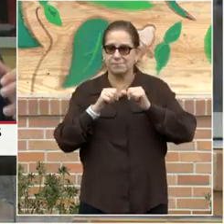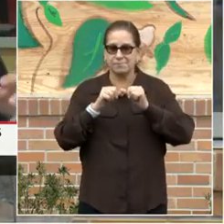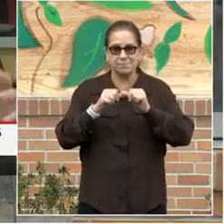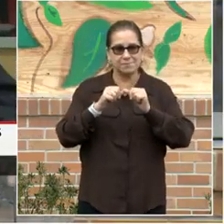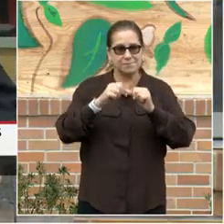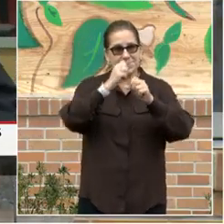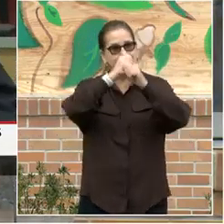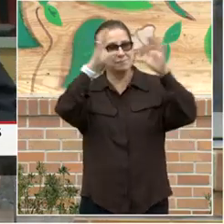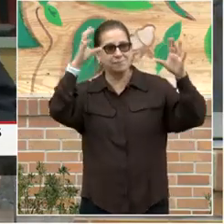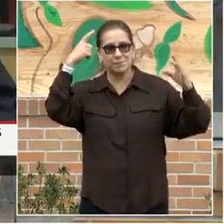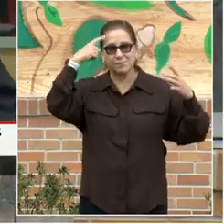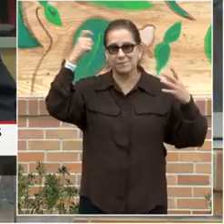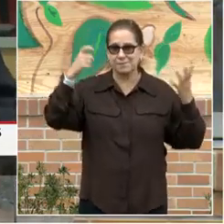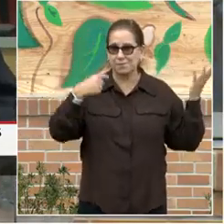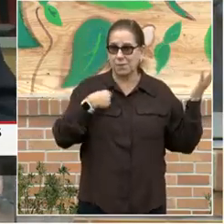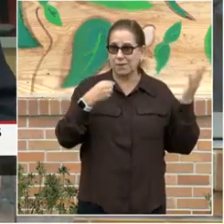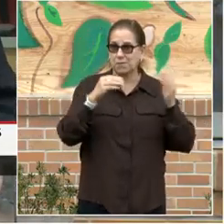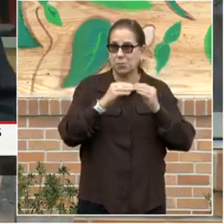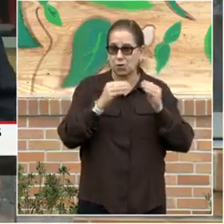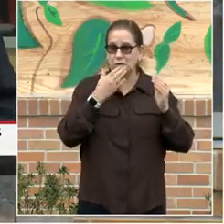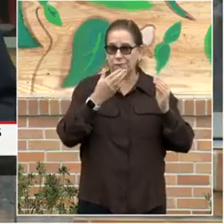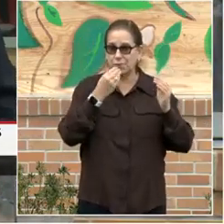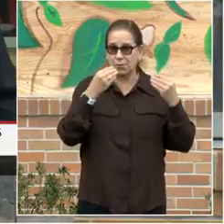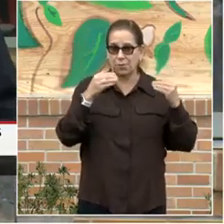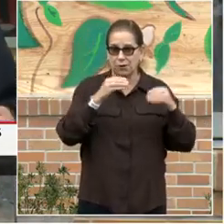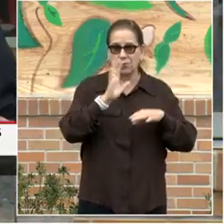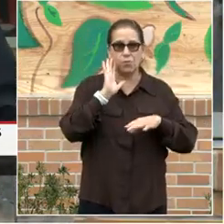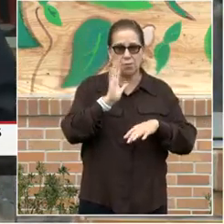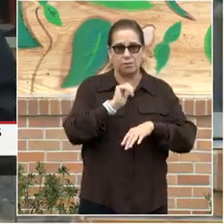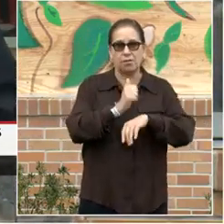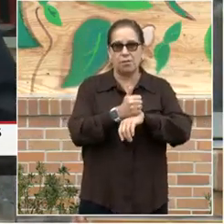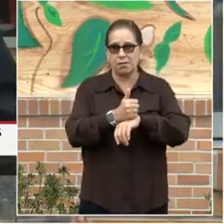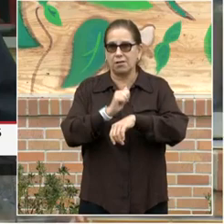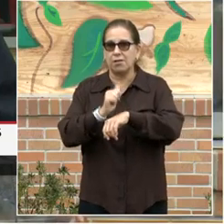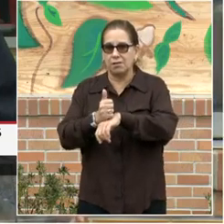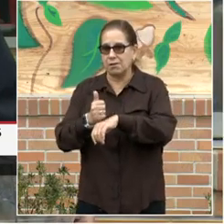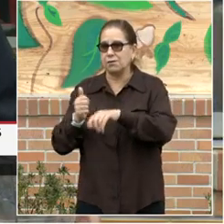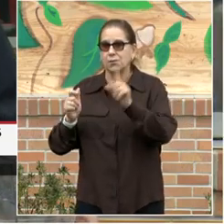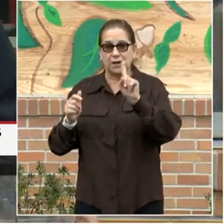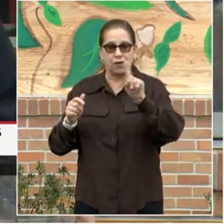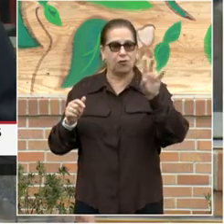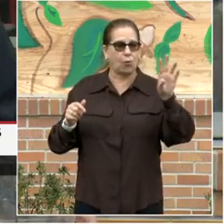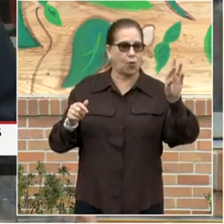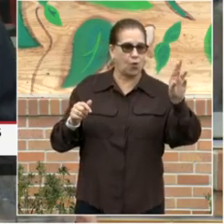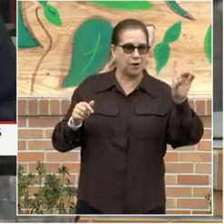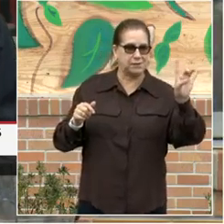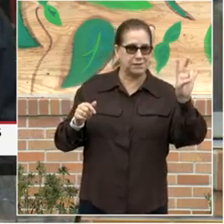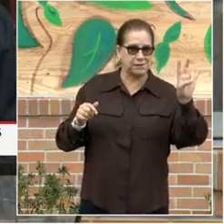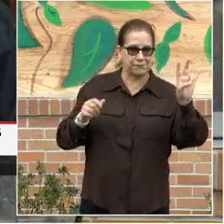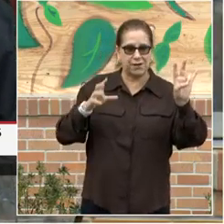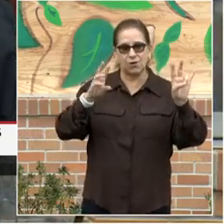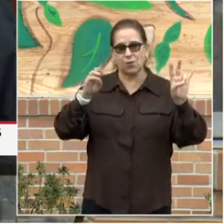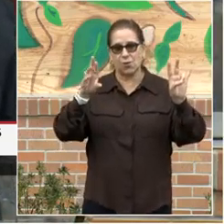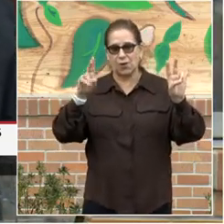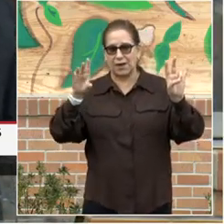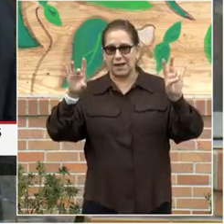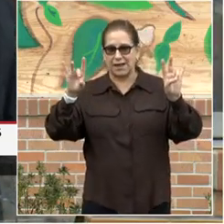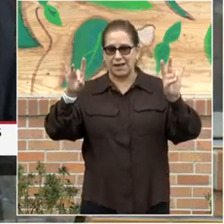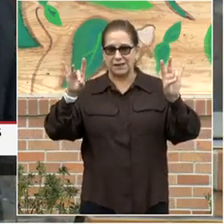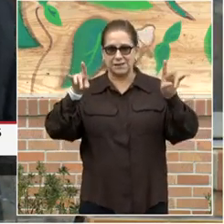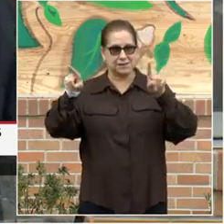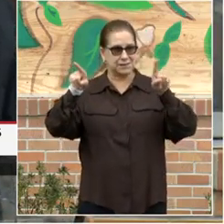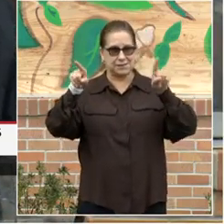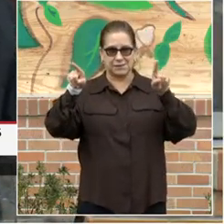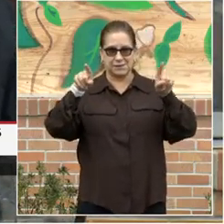food markets that have to be located in Ward 7, Ward 8. And so we've got a couple programs. So real brief, I just want